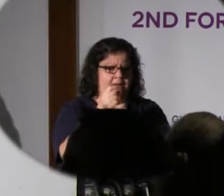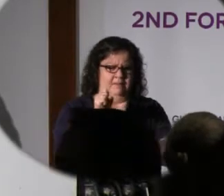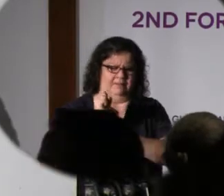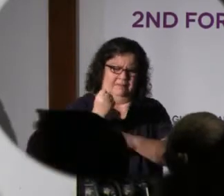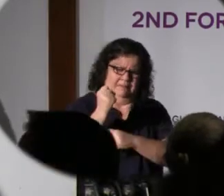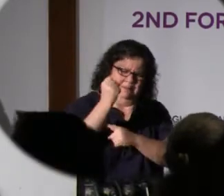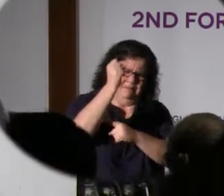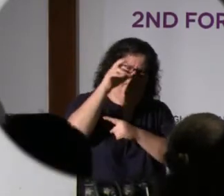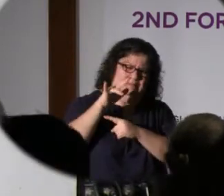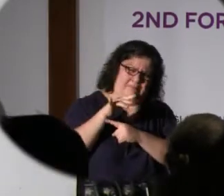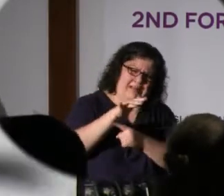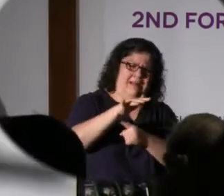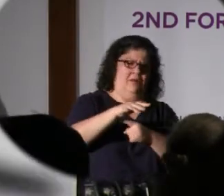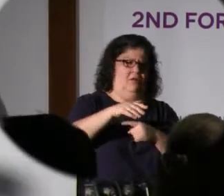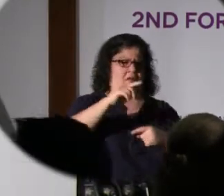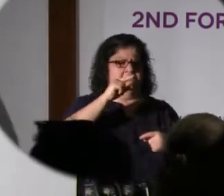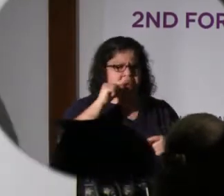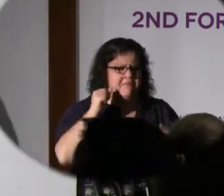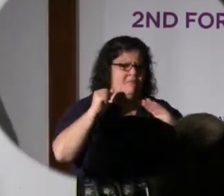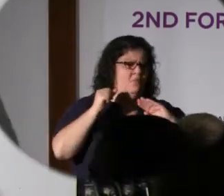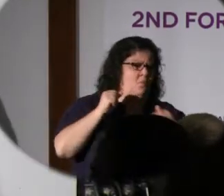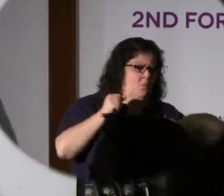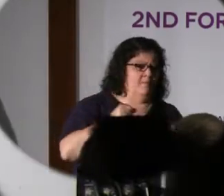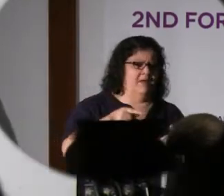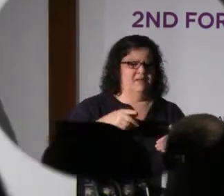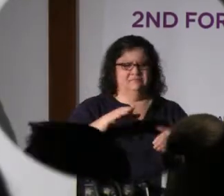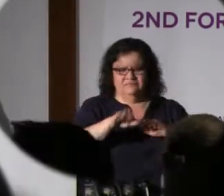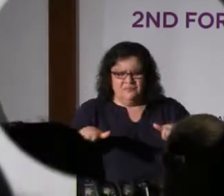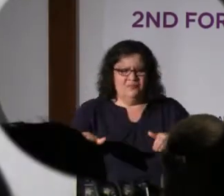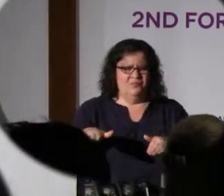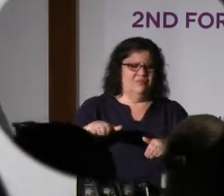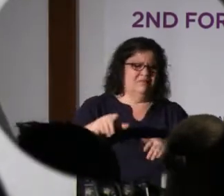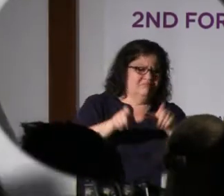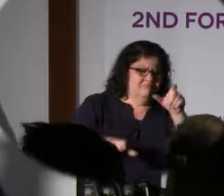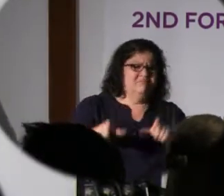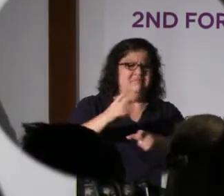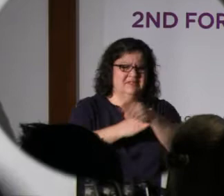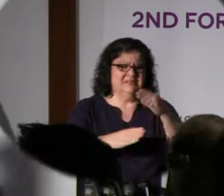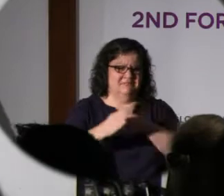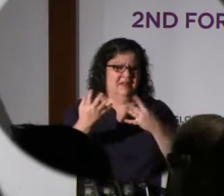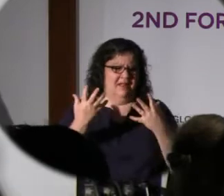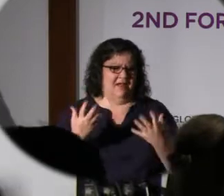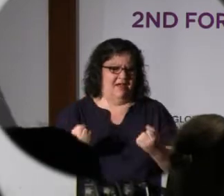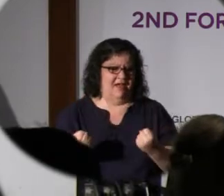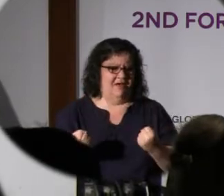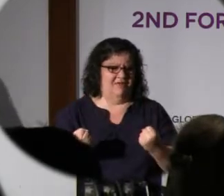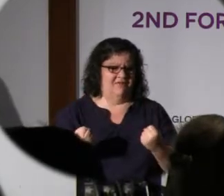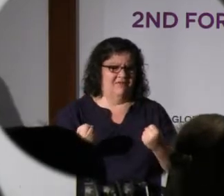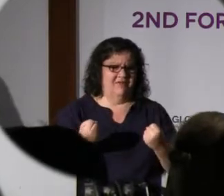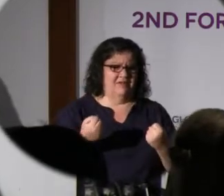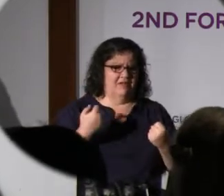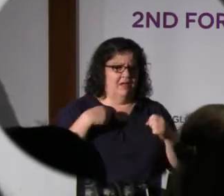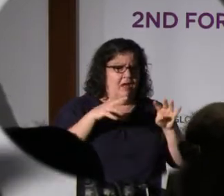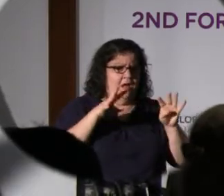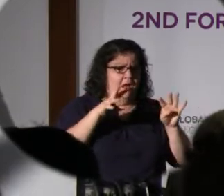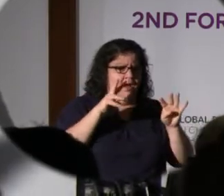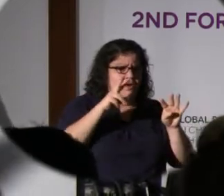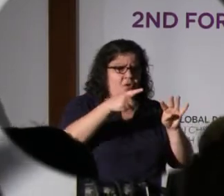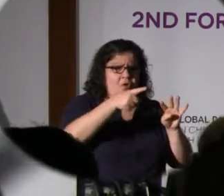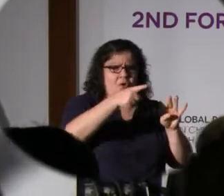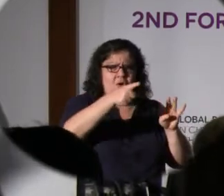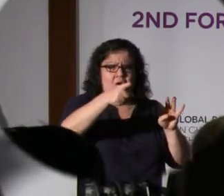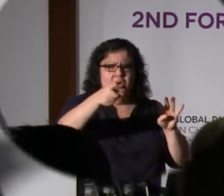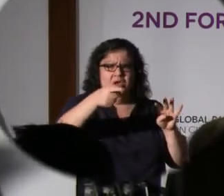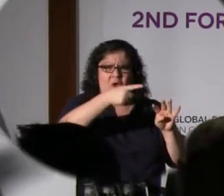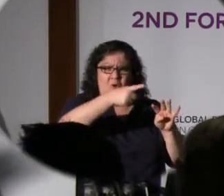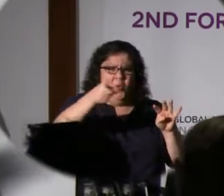looking to all of us, in particular to decision and policymakers at